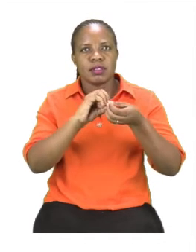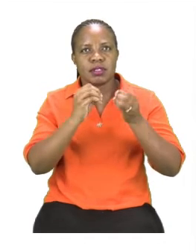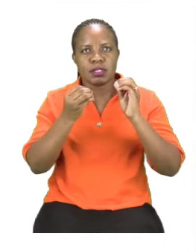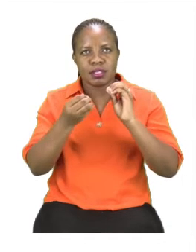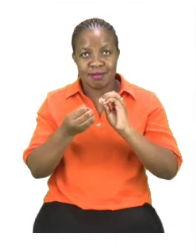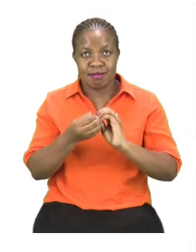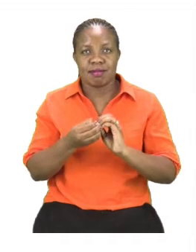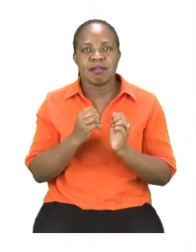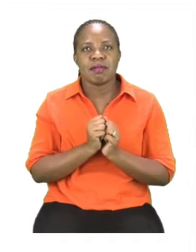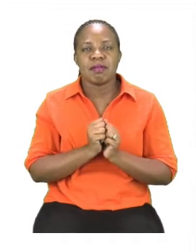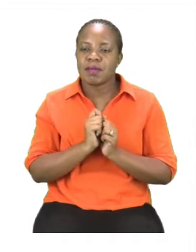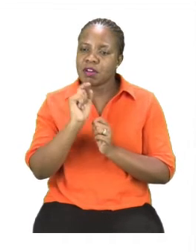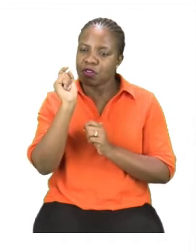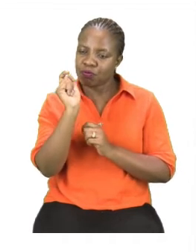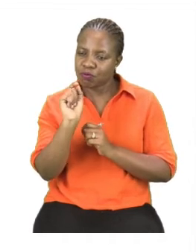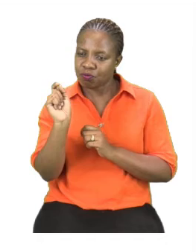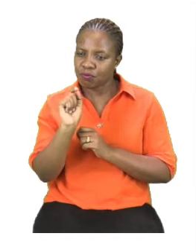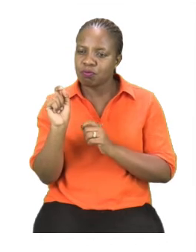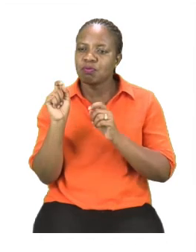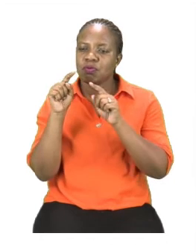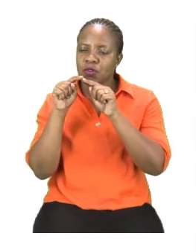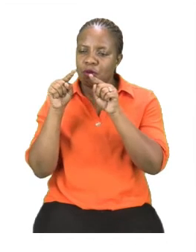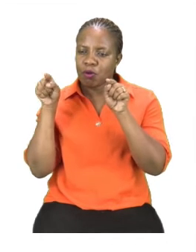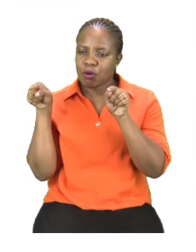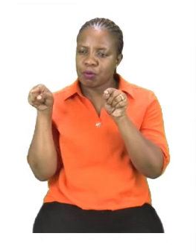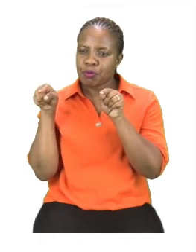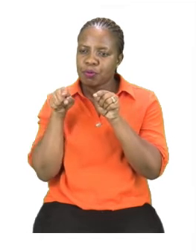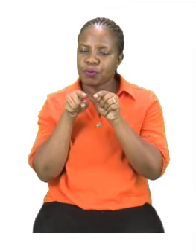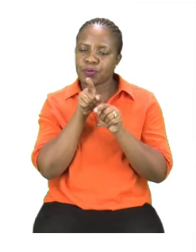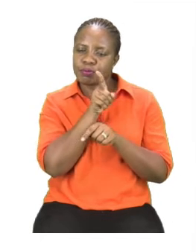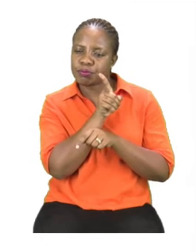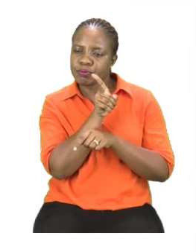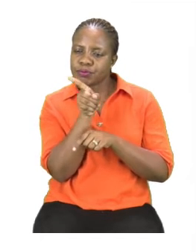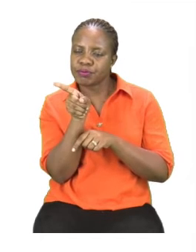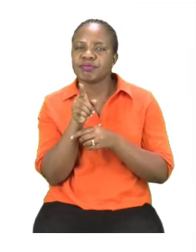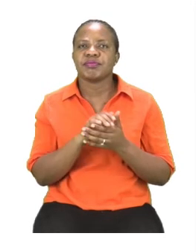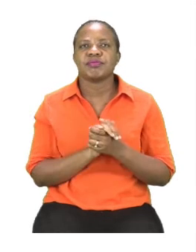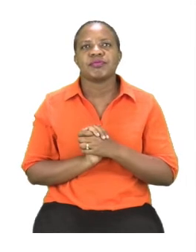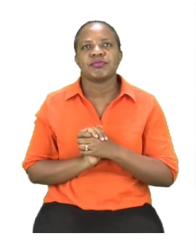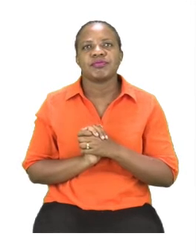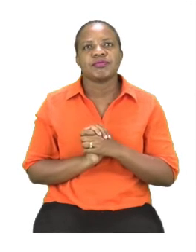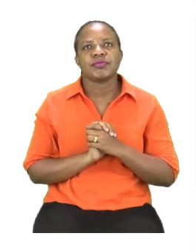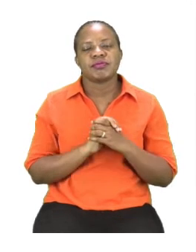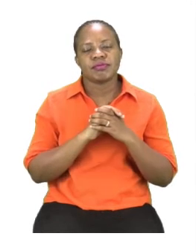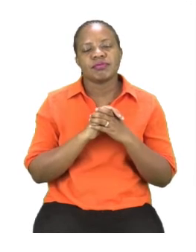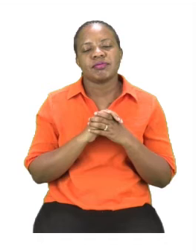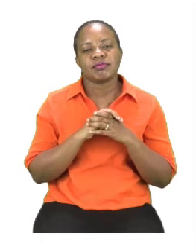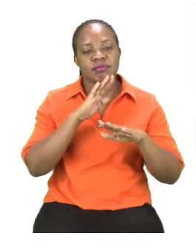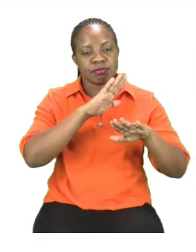are pointing. They even give us an example. So you and I are going to try the first